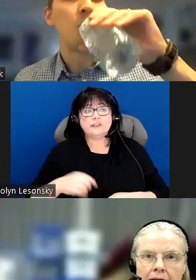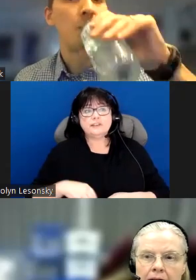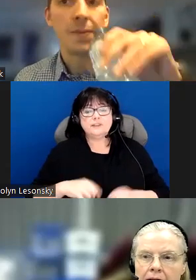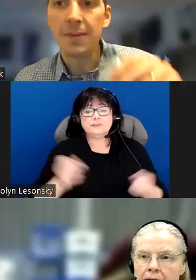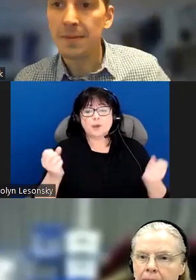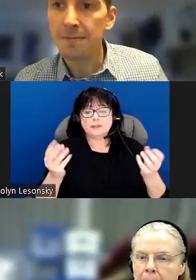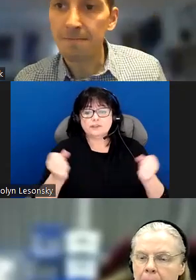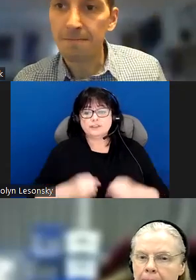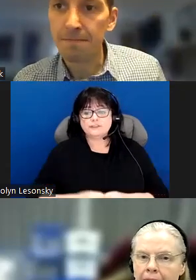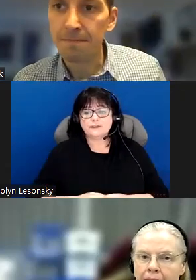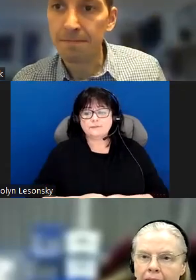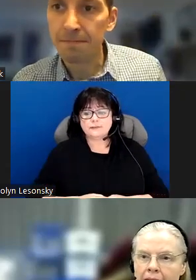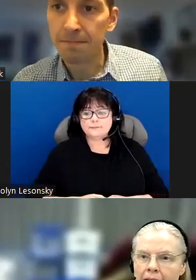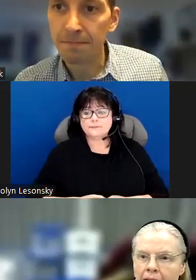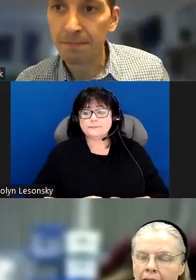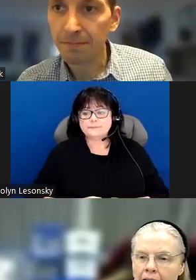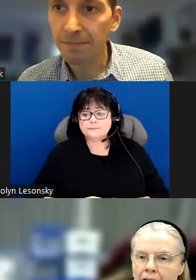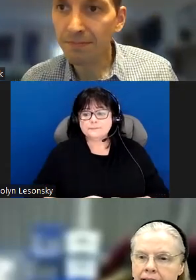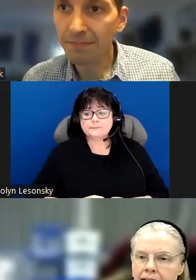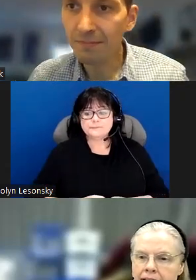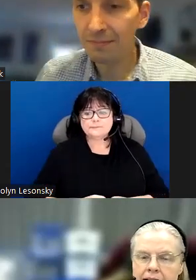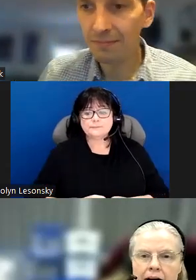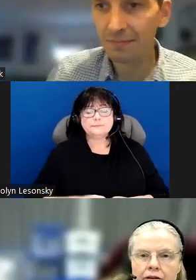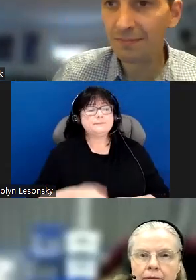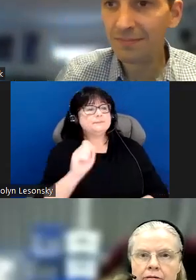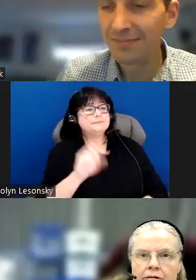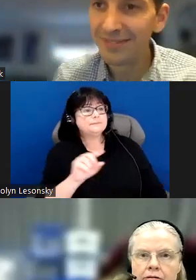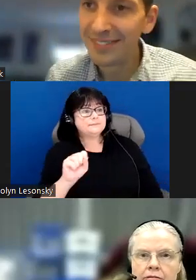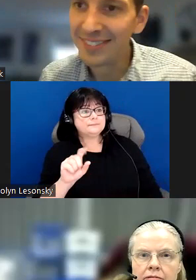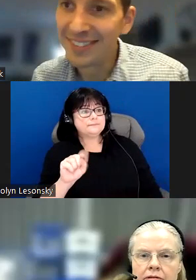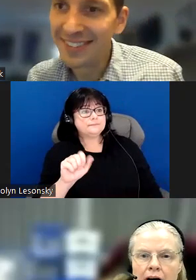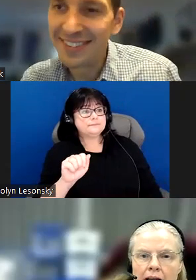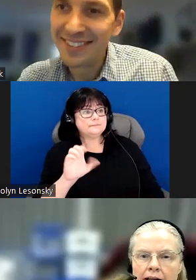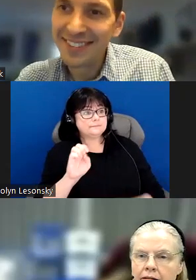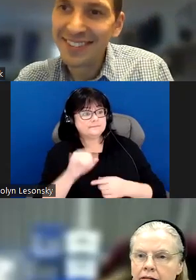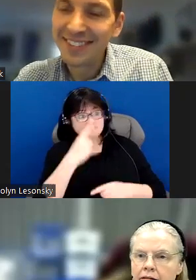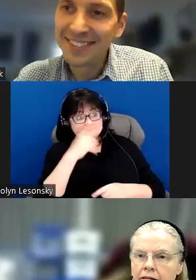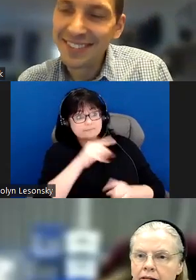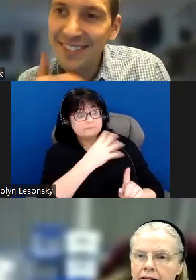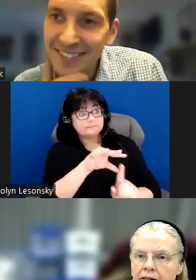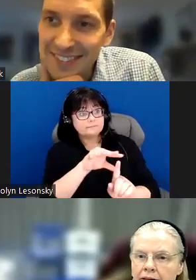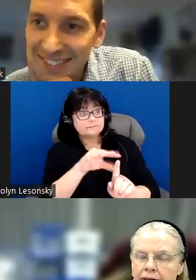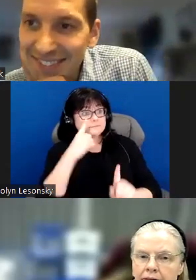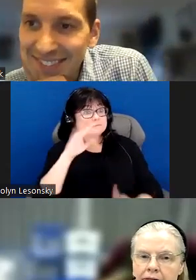She's asking to be spotlit. She's deaf. Stacy, are you able to spotlight?